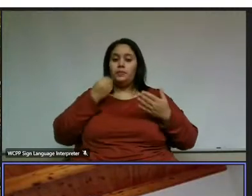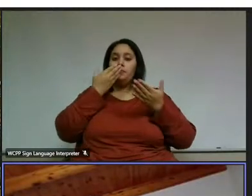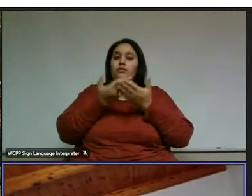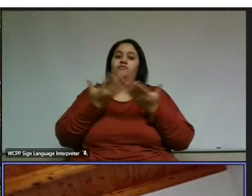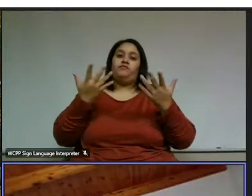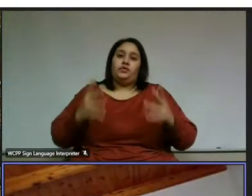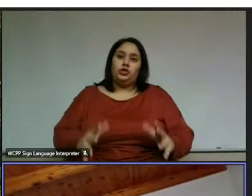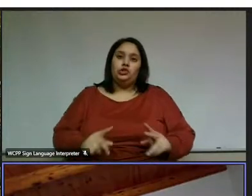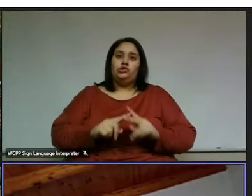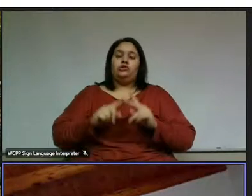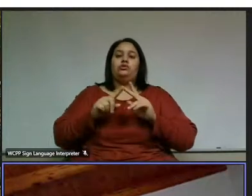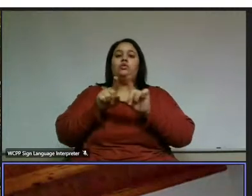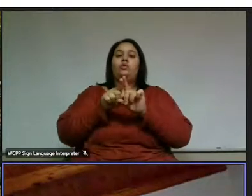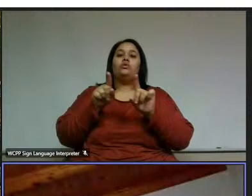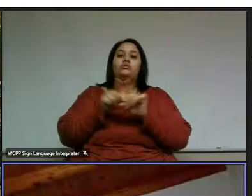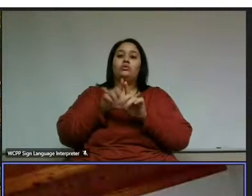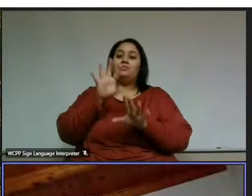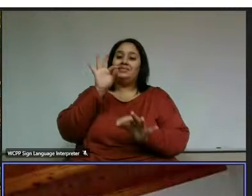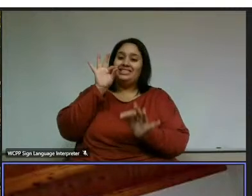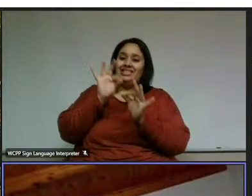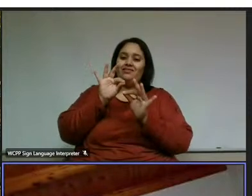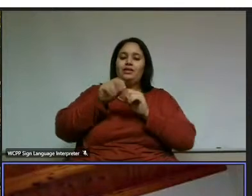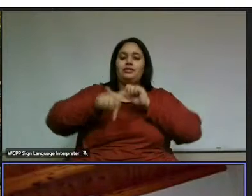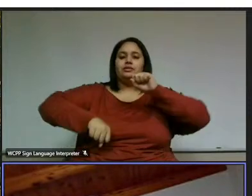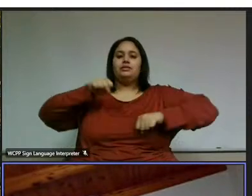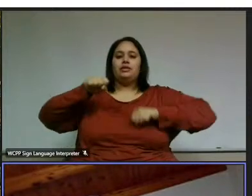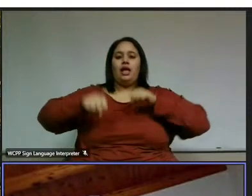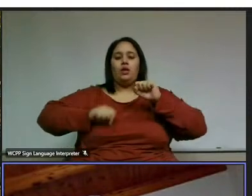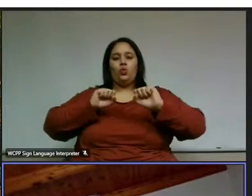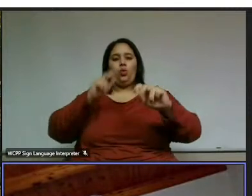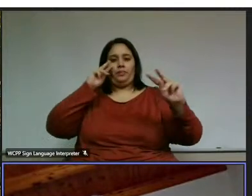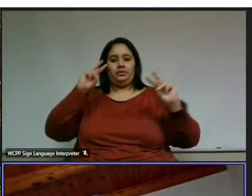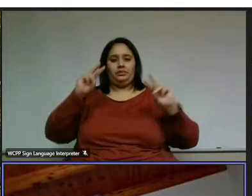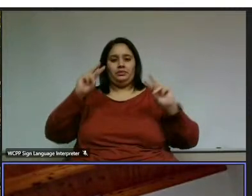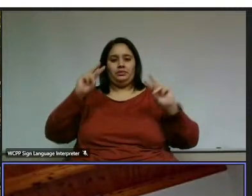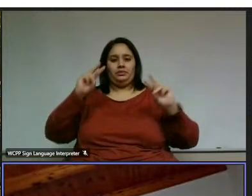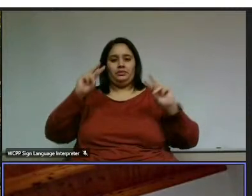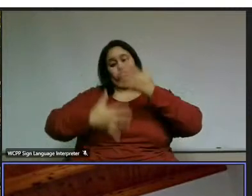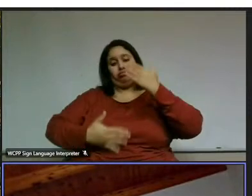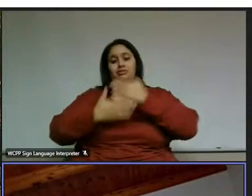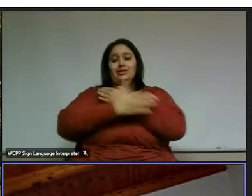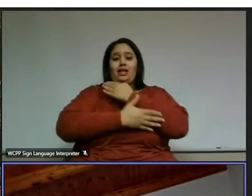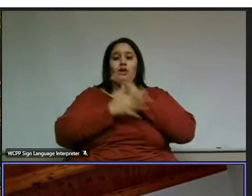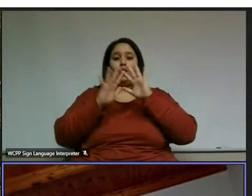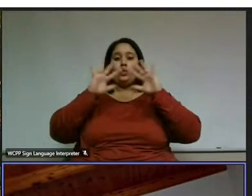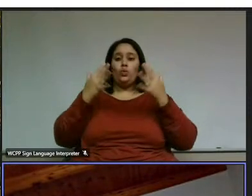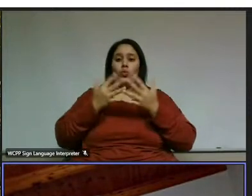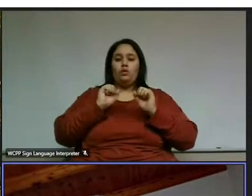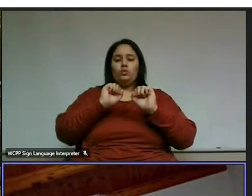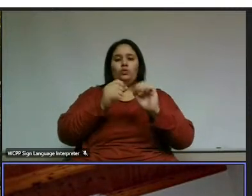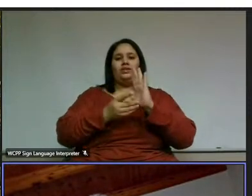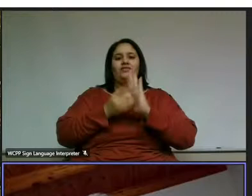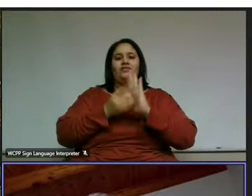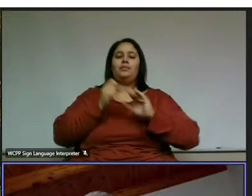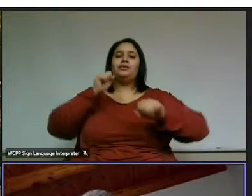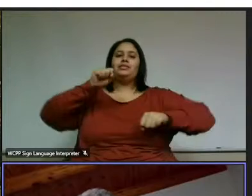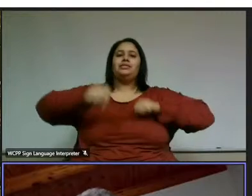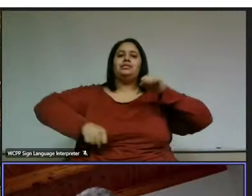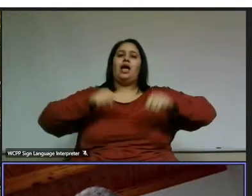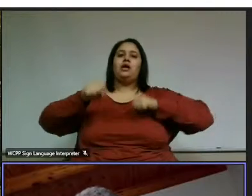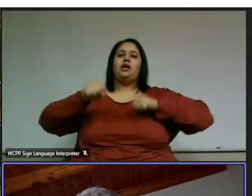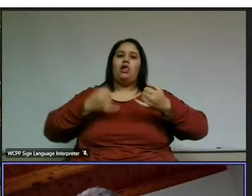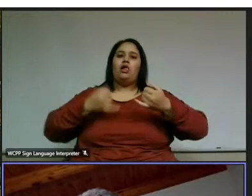and particularly from a cycling perspective, a number of countries around the world are developing what are called cycle highways, which